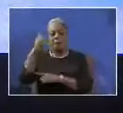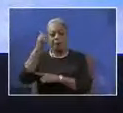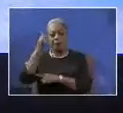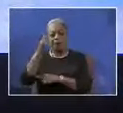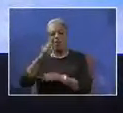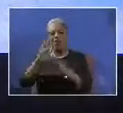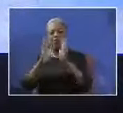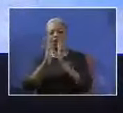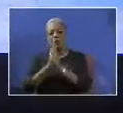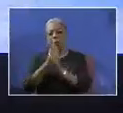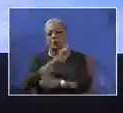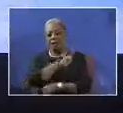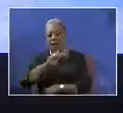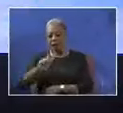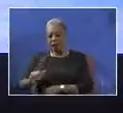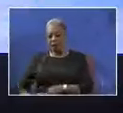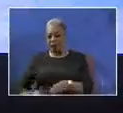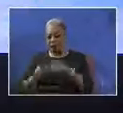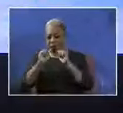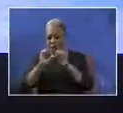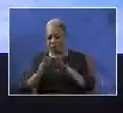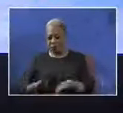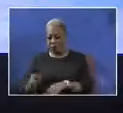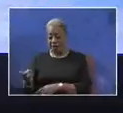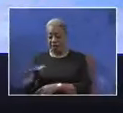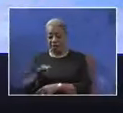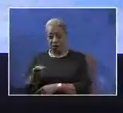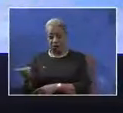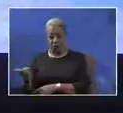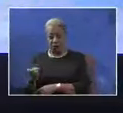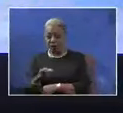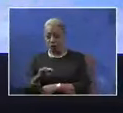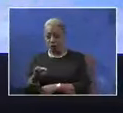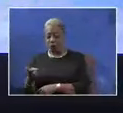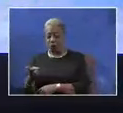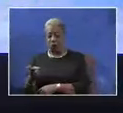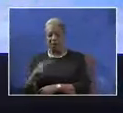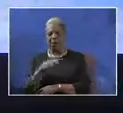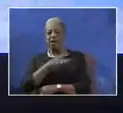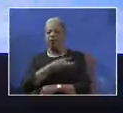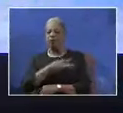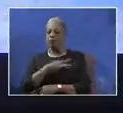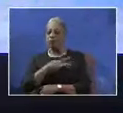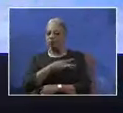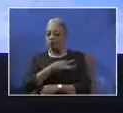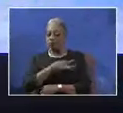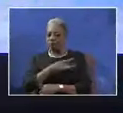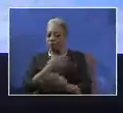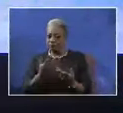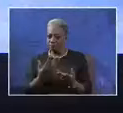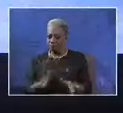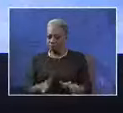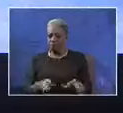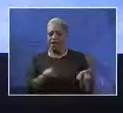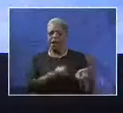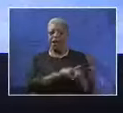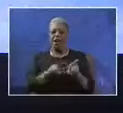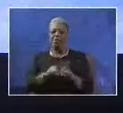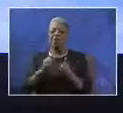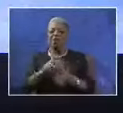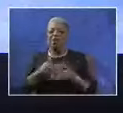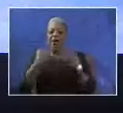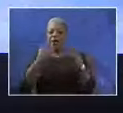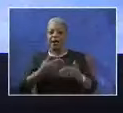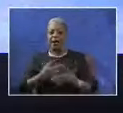Lord bless you. Jeffrey, God bless you, my brother. You're my brother. Love you. Appreciate you. Also, happy birthday to one